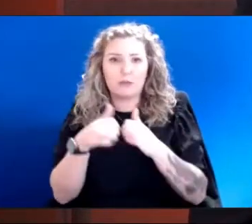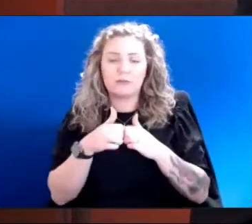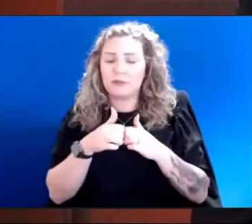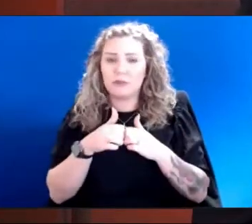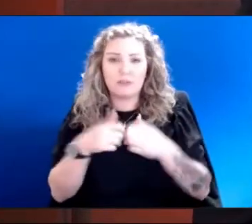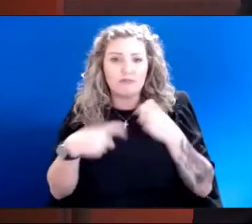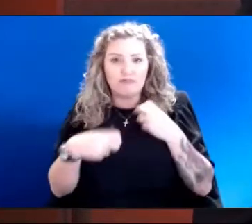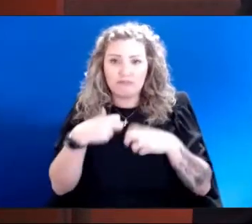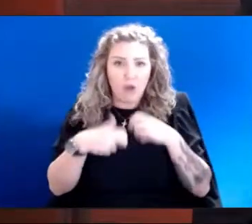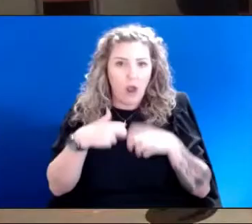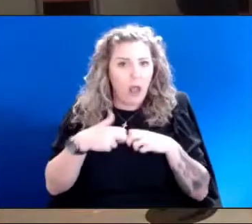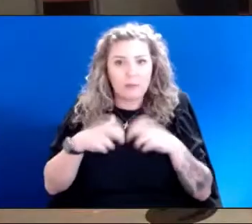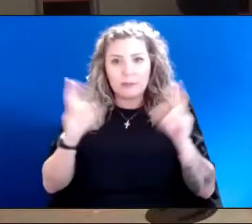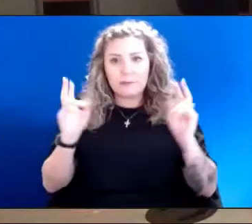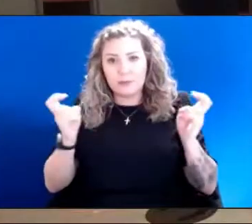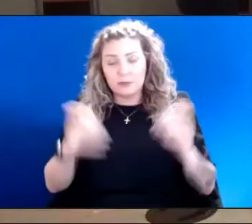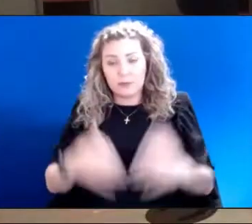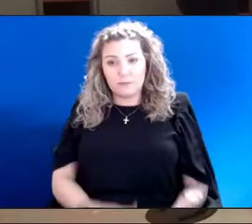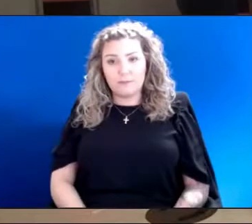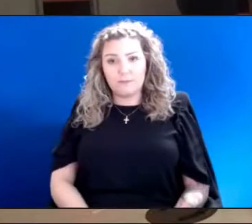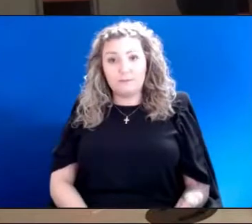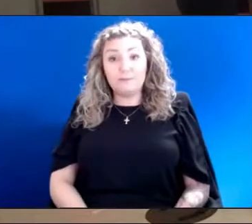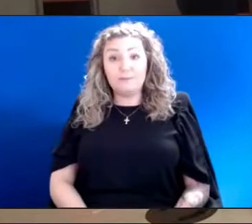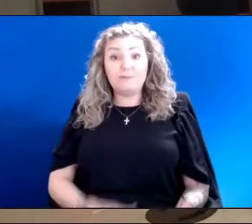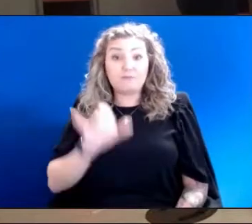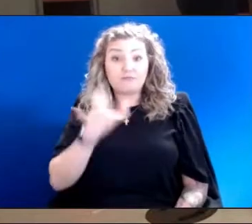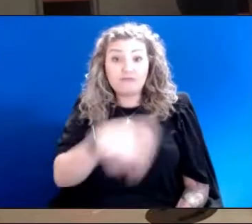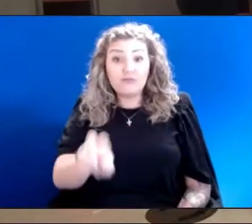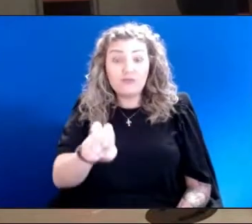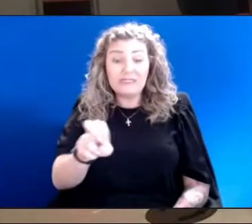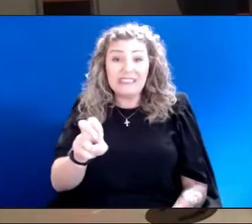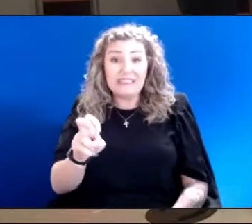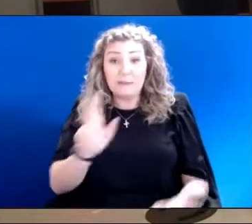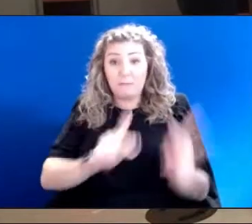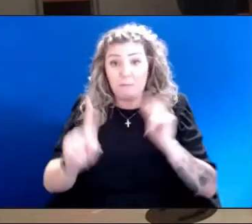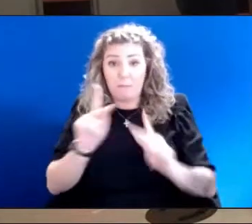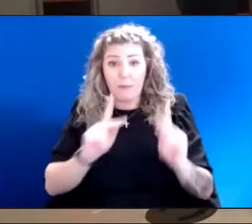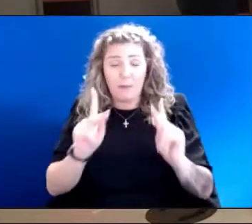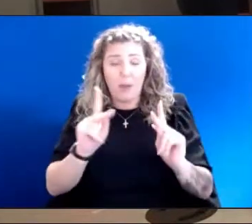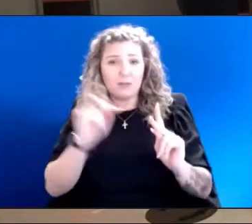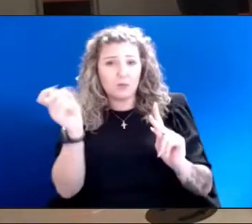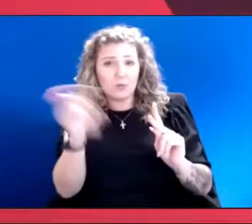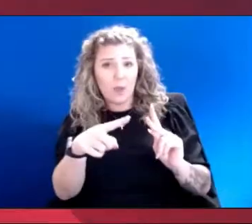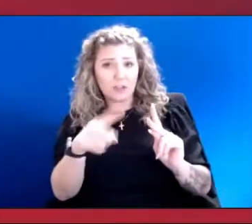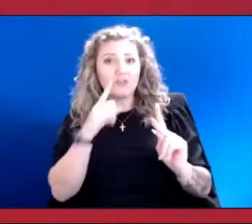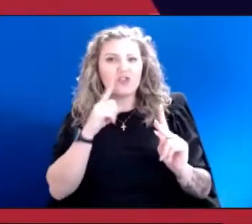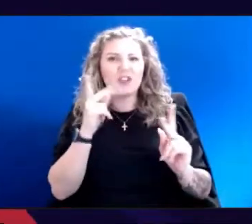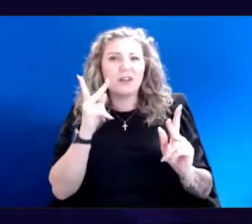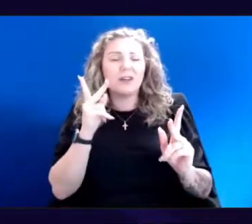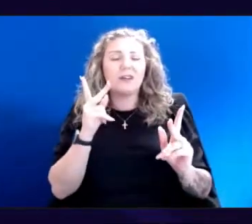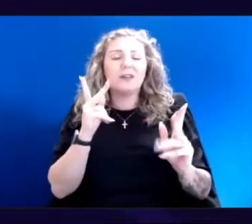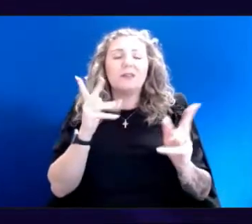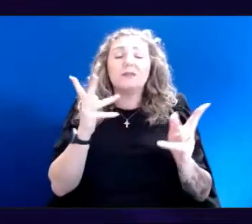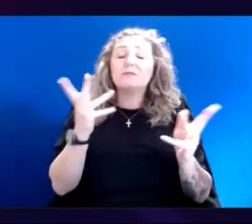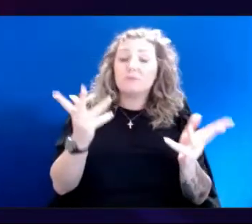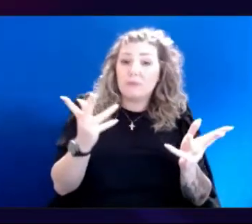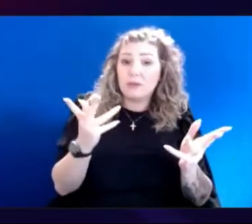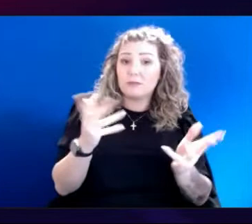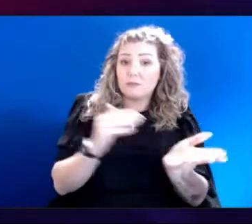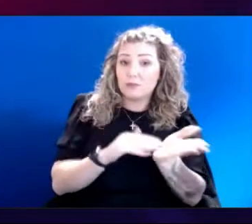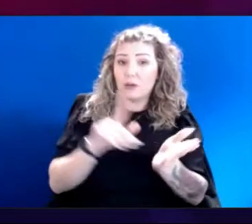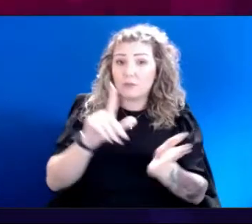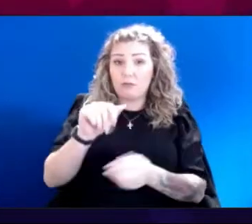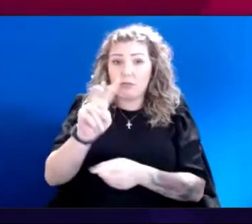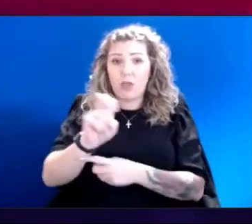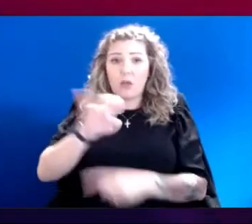problematic situation. This leads into our viewer questions, and I want to get to some of the viewer questions. Dr. Love, Joan wants